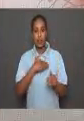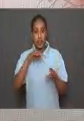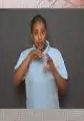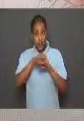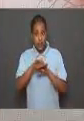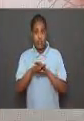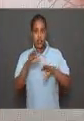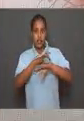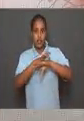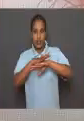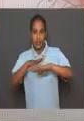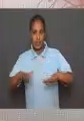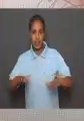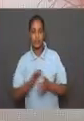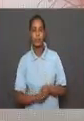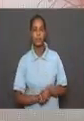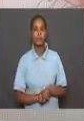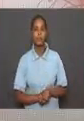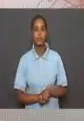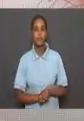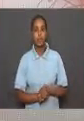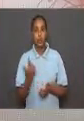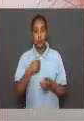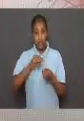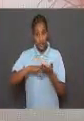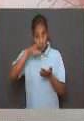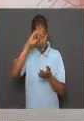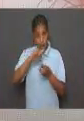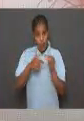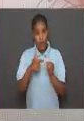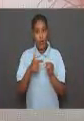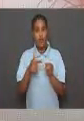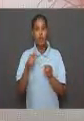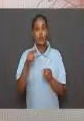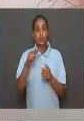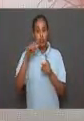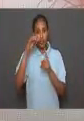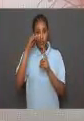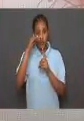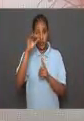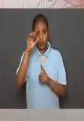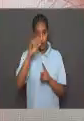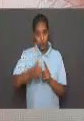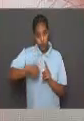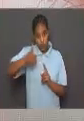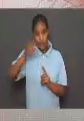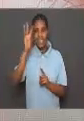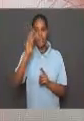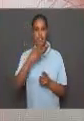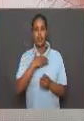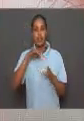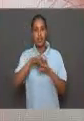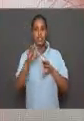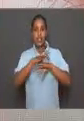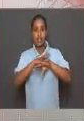in the Earth's crust. We learned about the top 6 elements in the